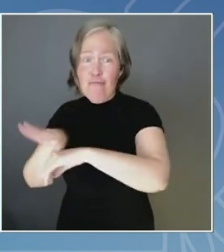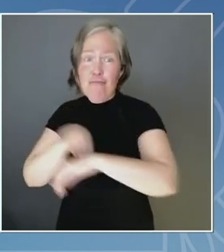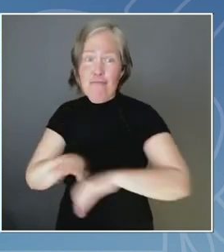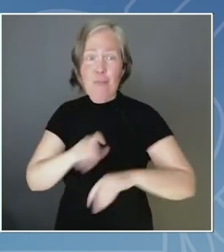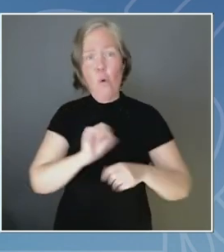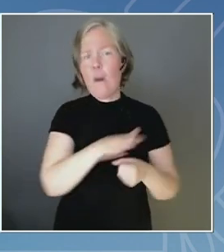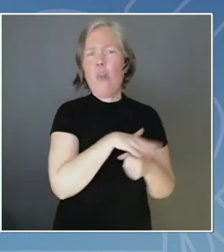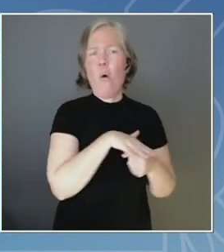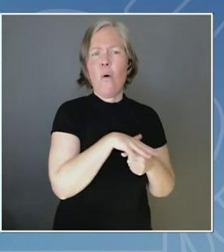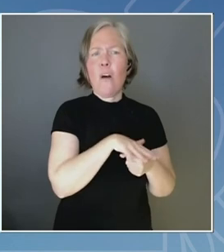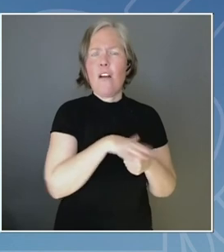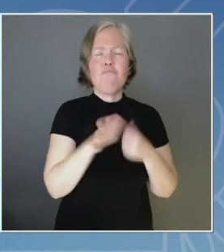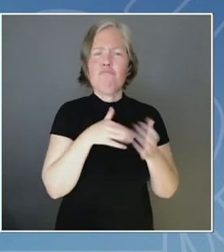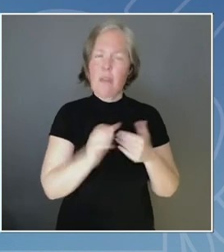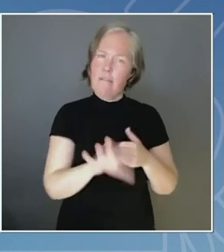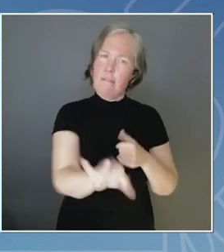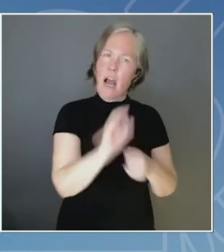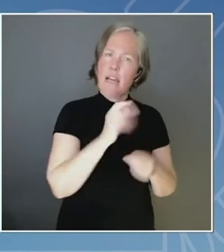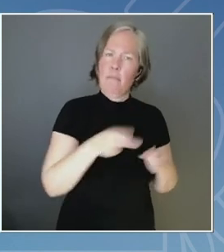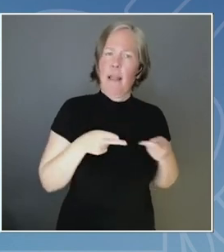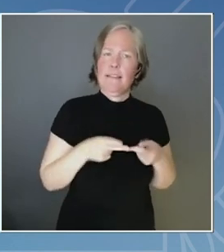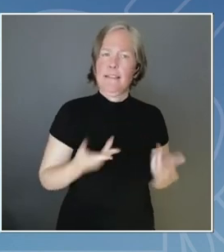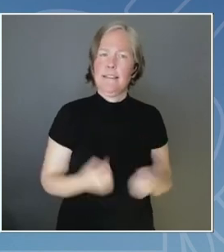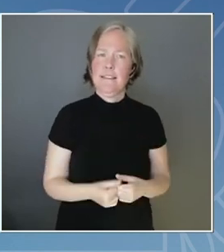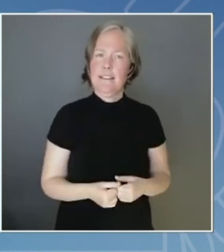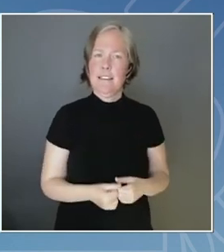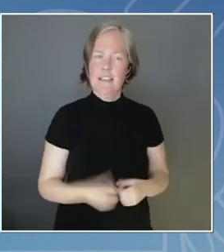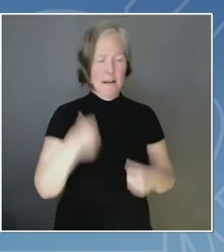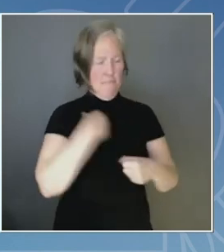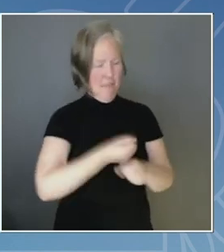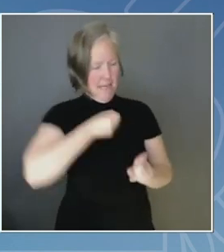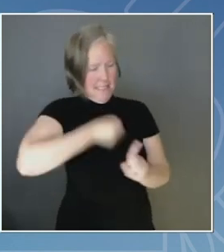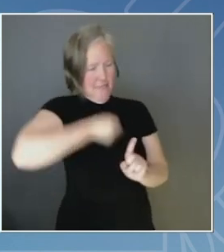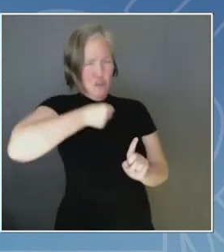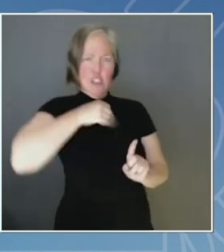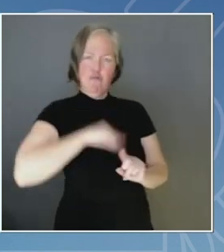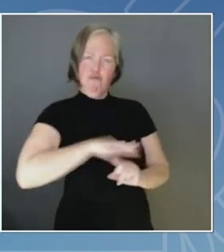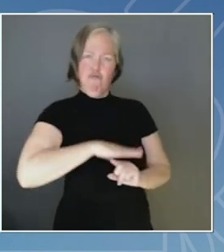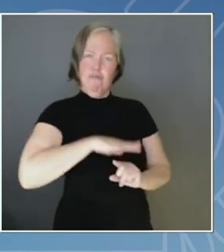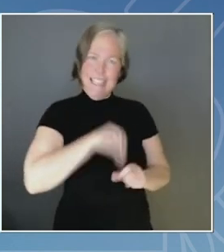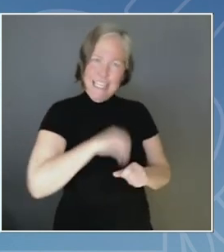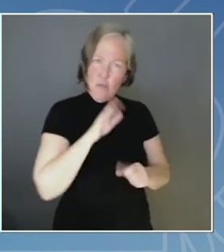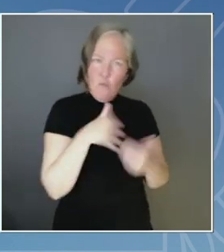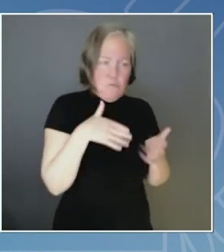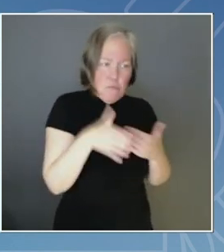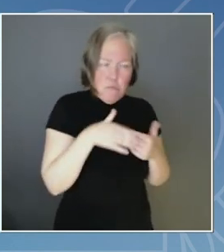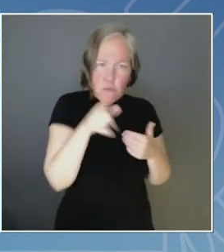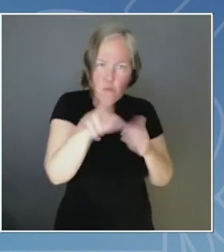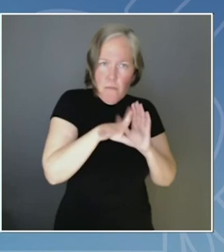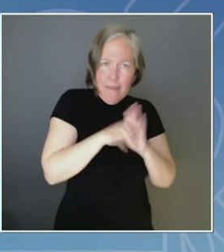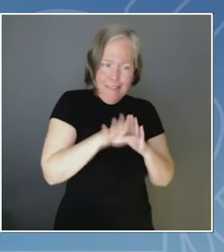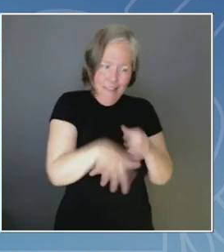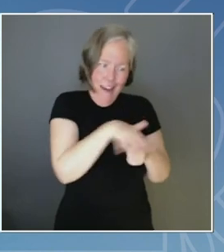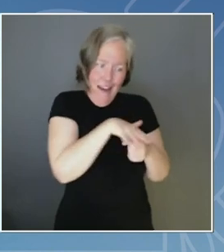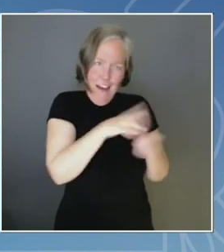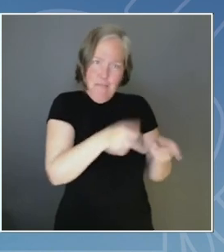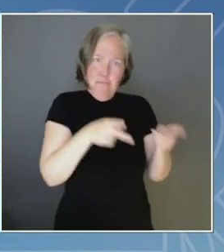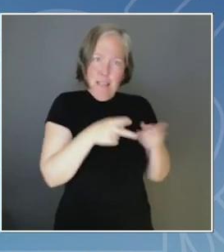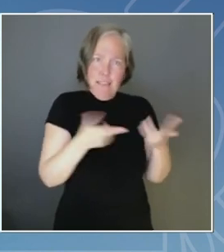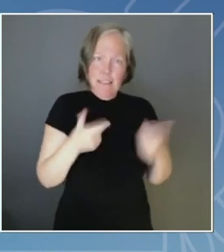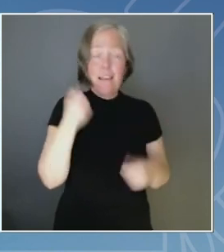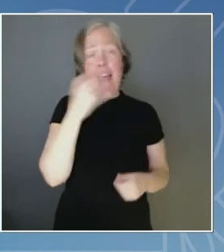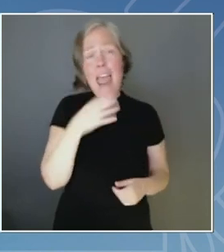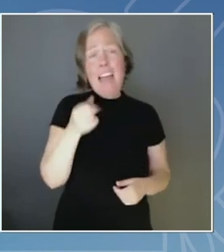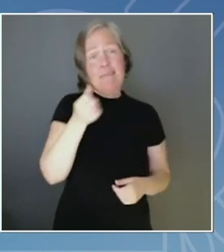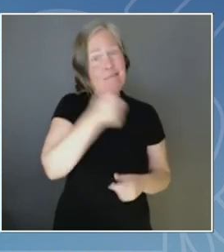space. And in that space, you are making a difference. And also think about what kinds of, how you are a role